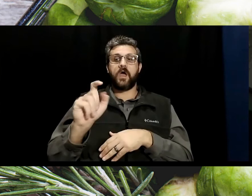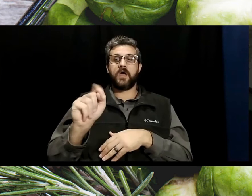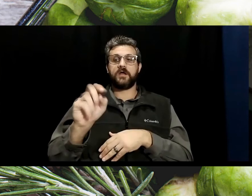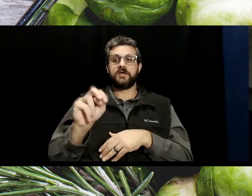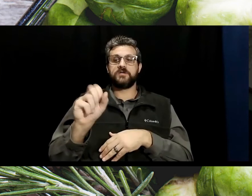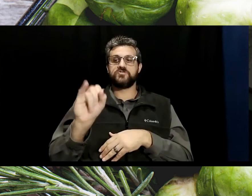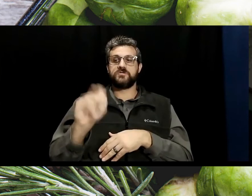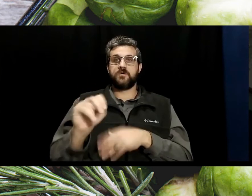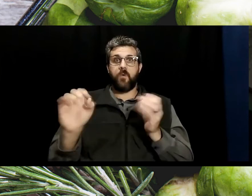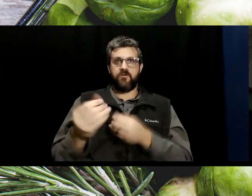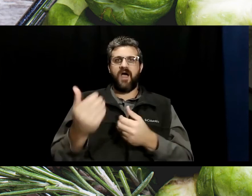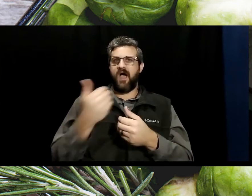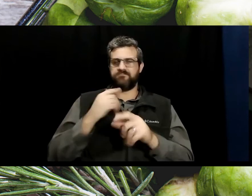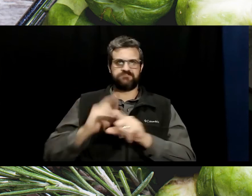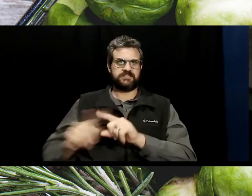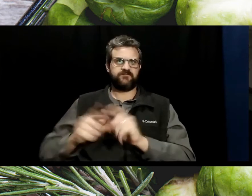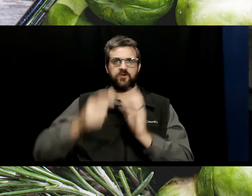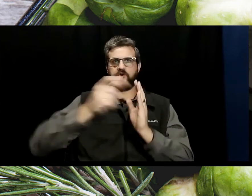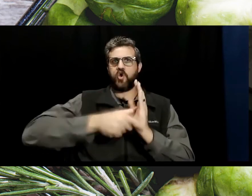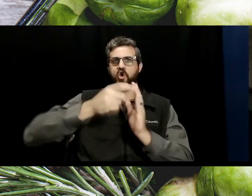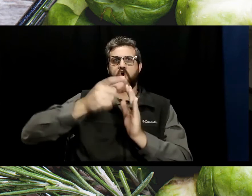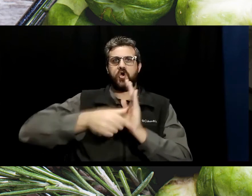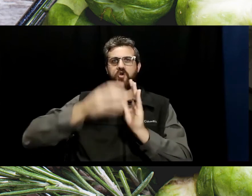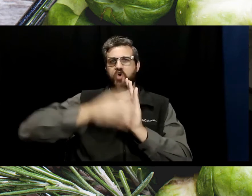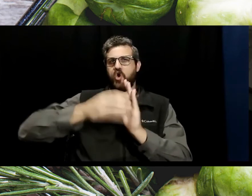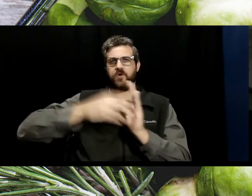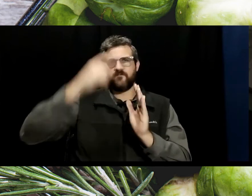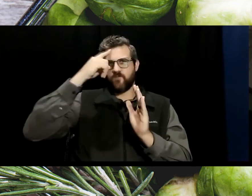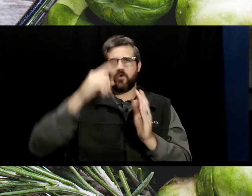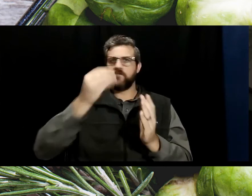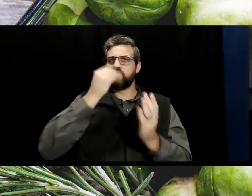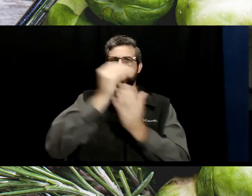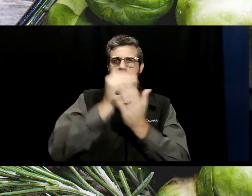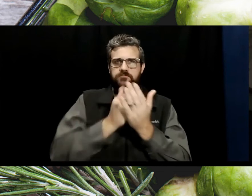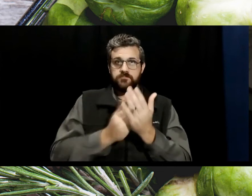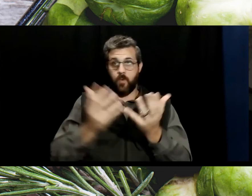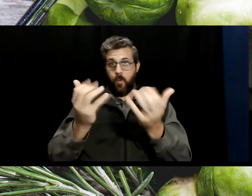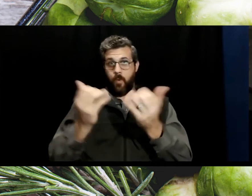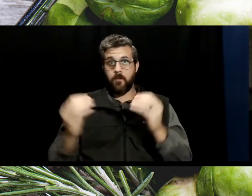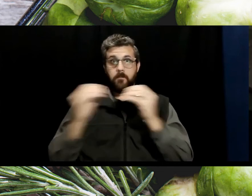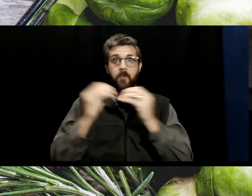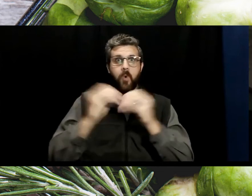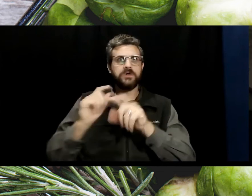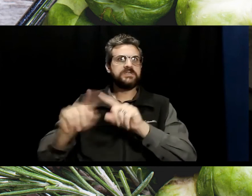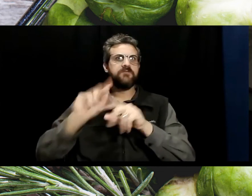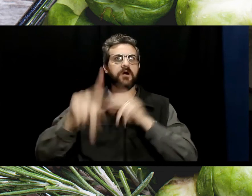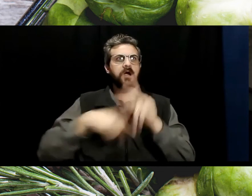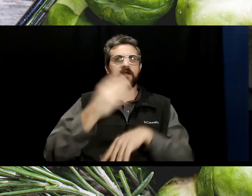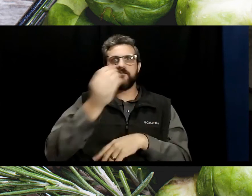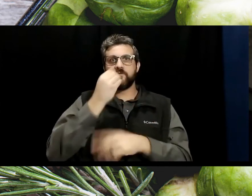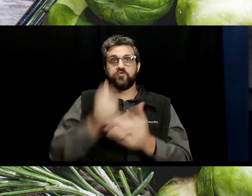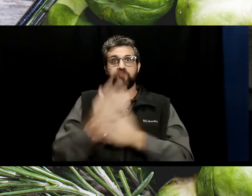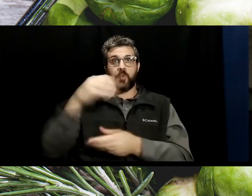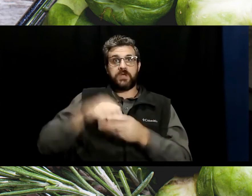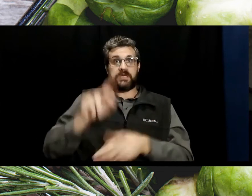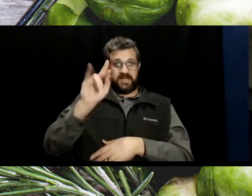for several Plated Up Kentucky Proud recipes. So feel free to reach out to them if you're interested in receiving recipe cards for different produce that's grown here in